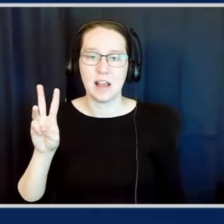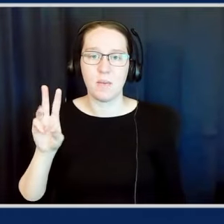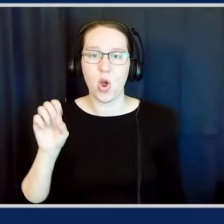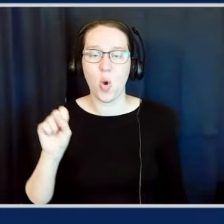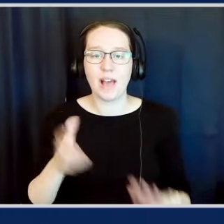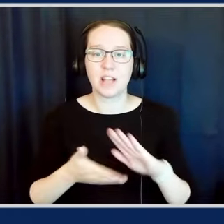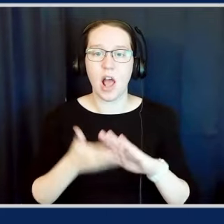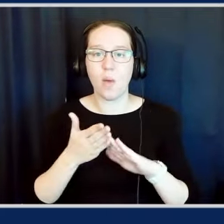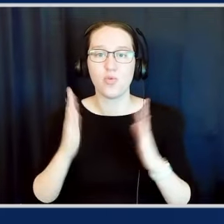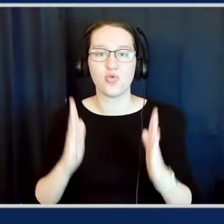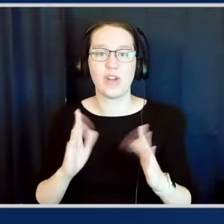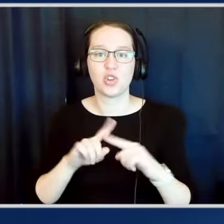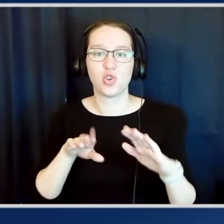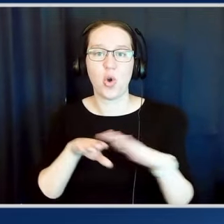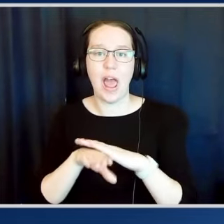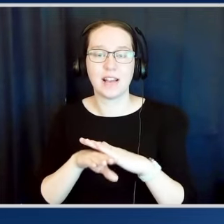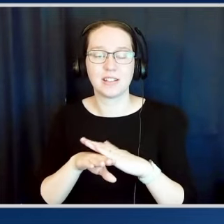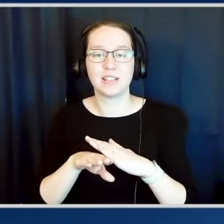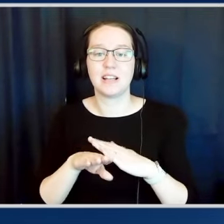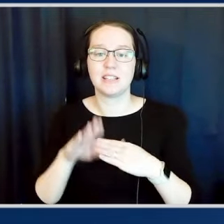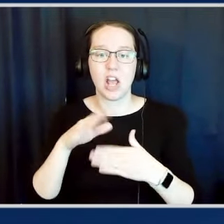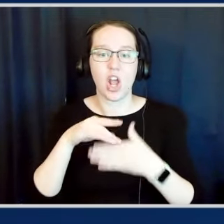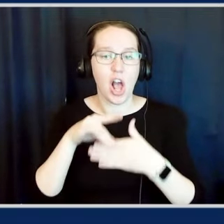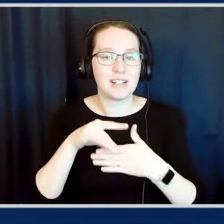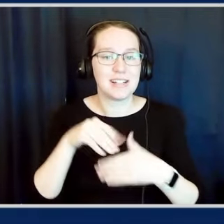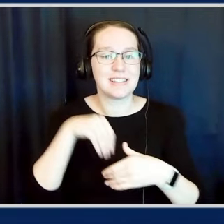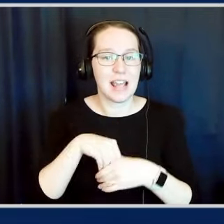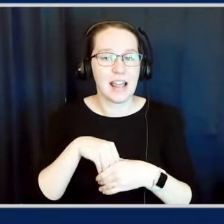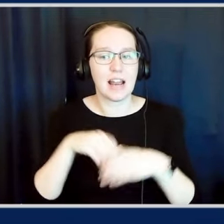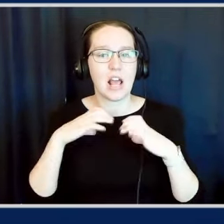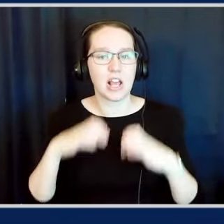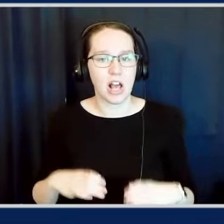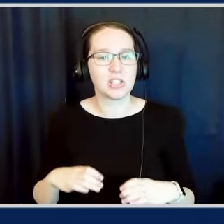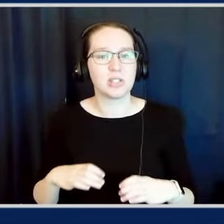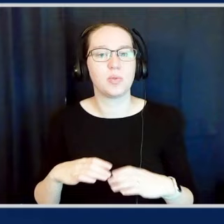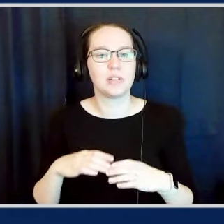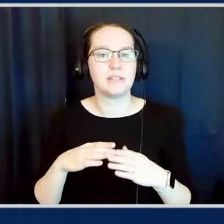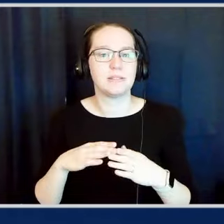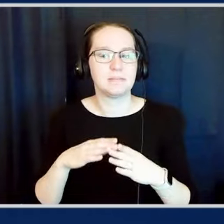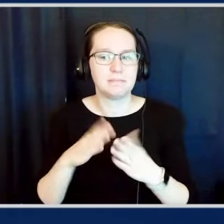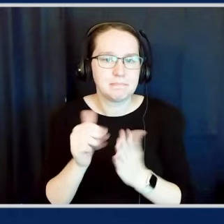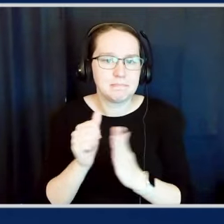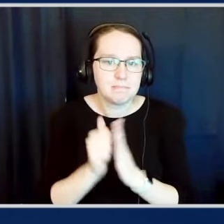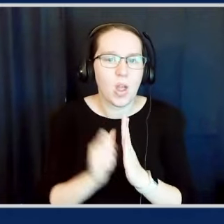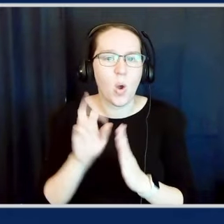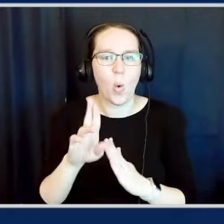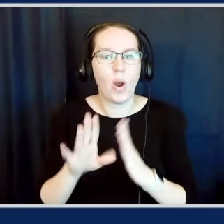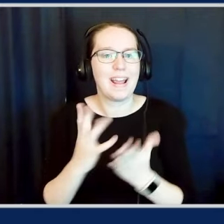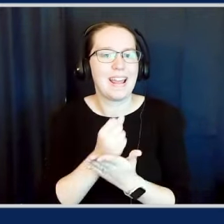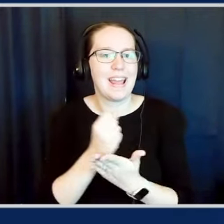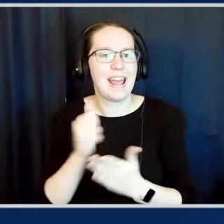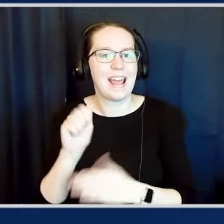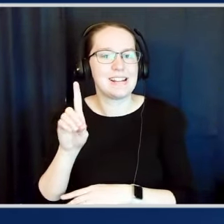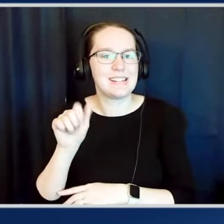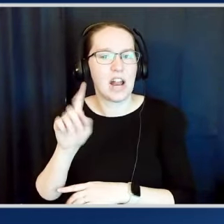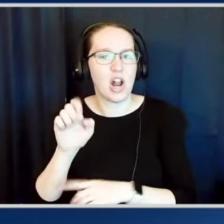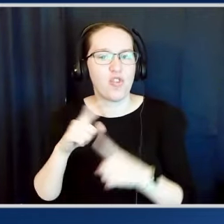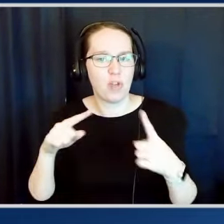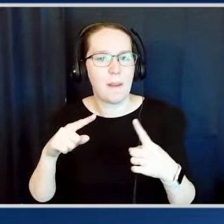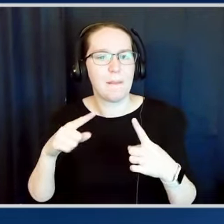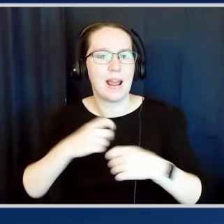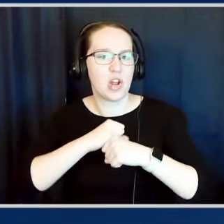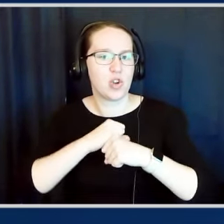to access like the contents of a customer's EC2 instance or to obtain data from an encrypted EBS volume. We just